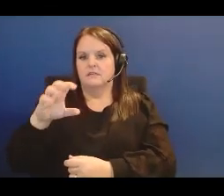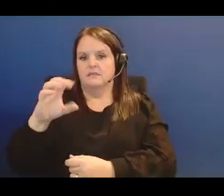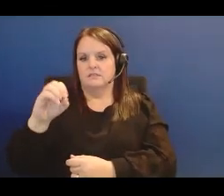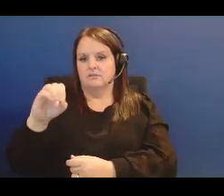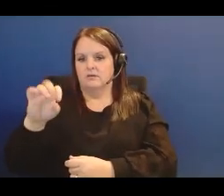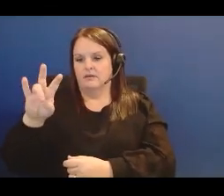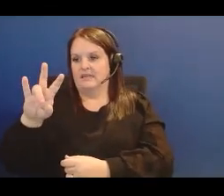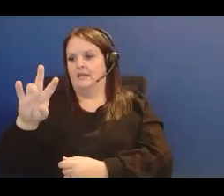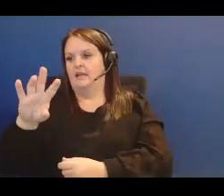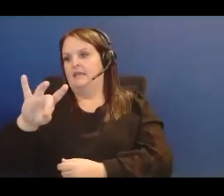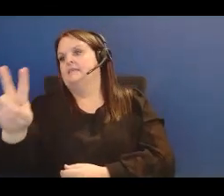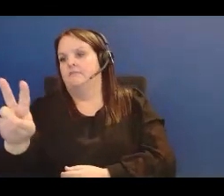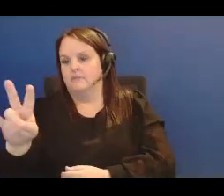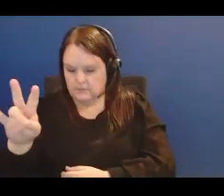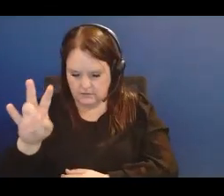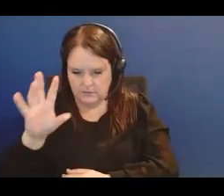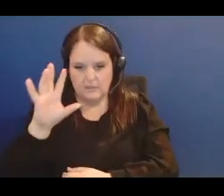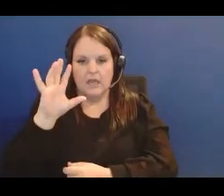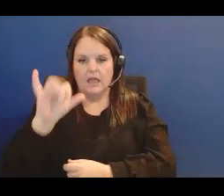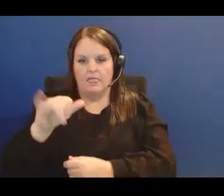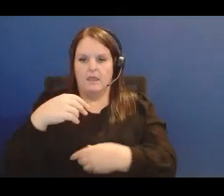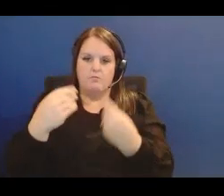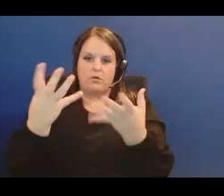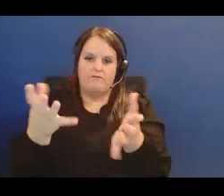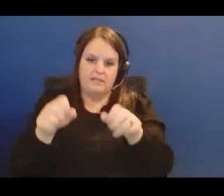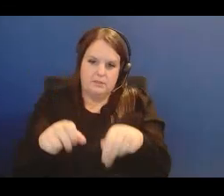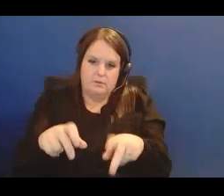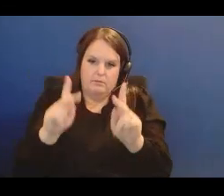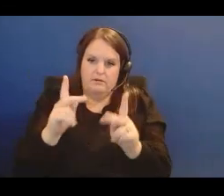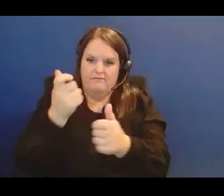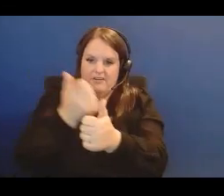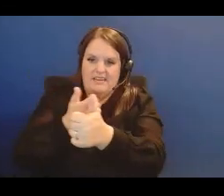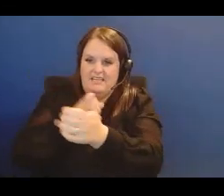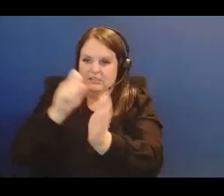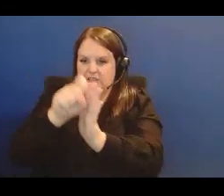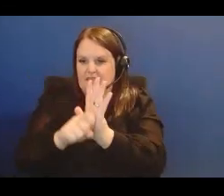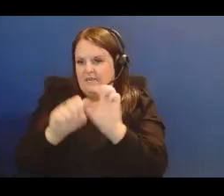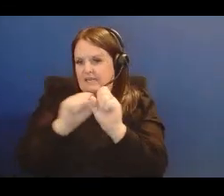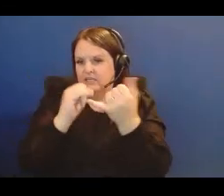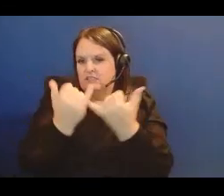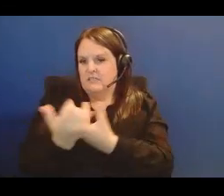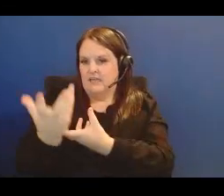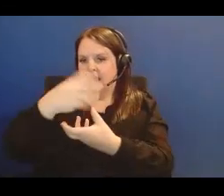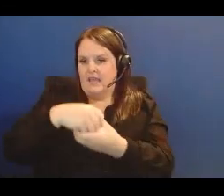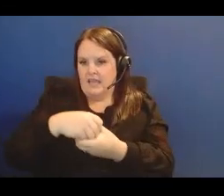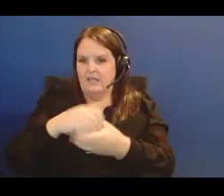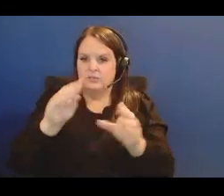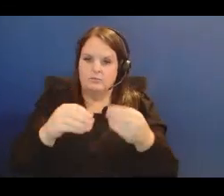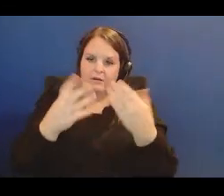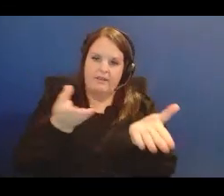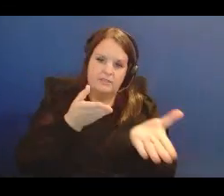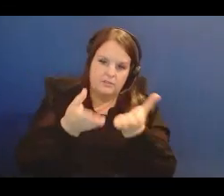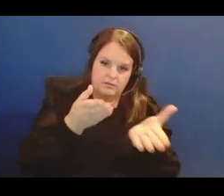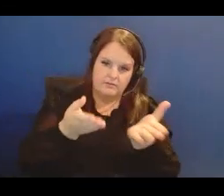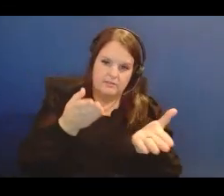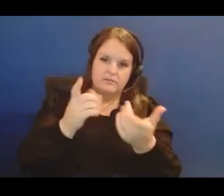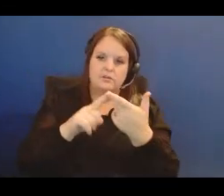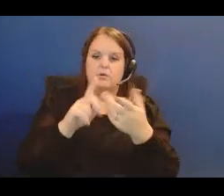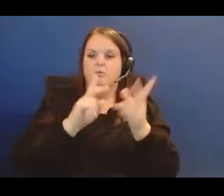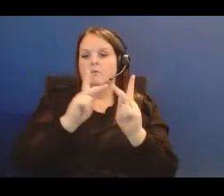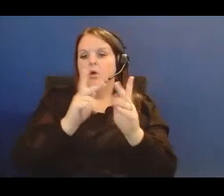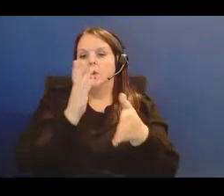232.0083-0087. And this provides an opportunity for each state agency that engages with or provides services to